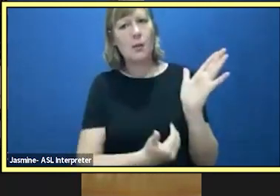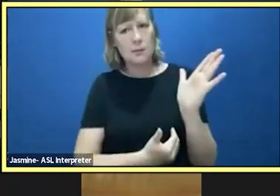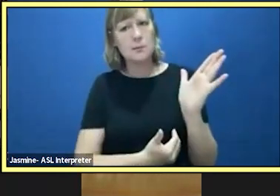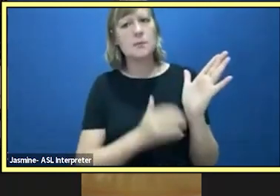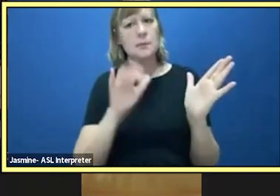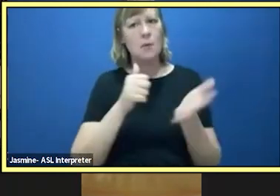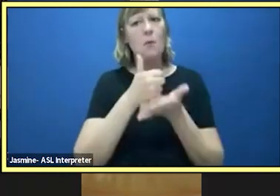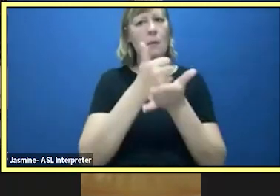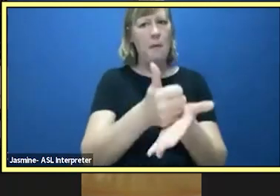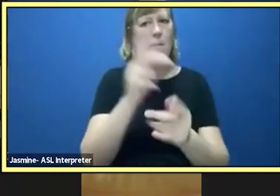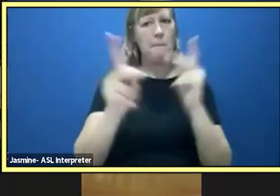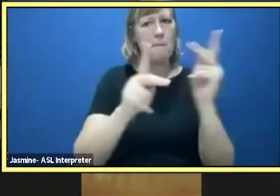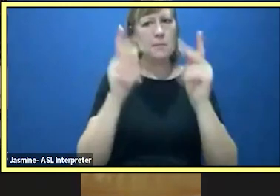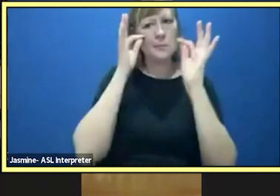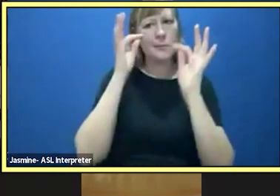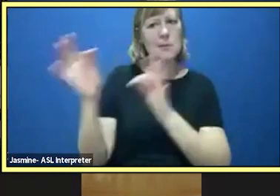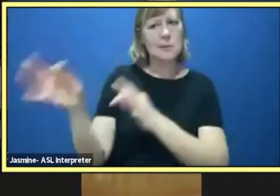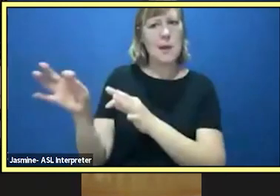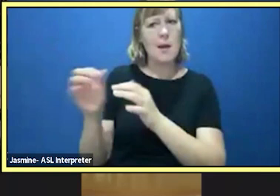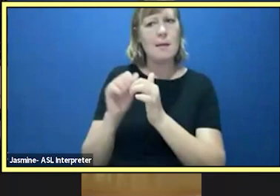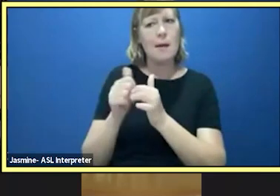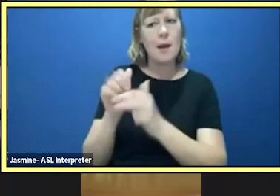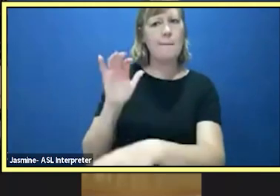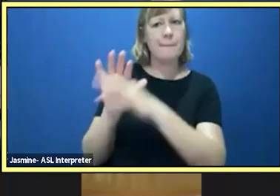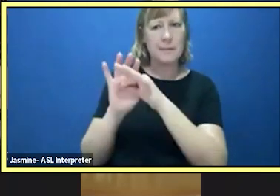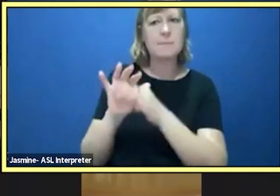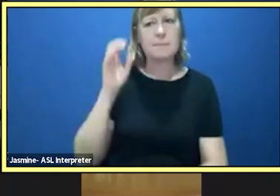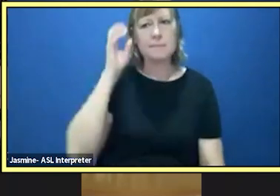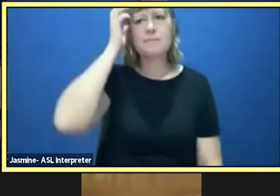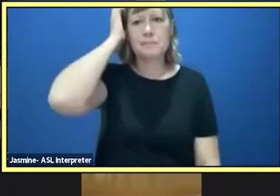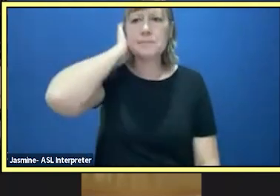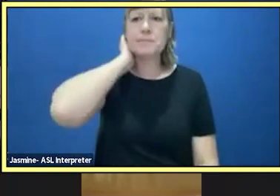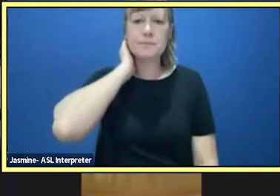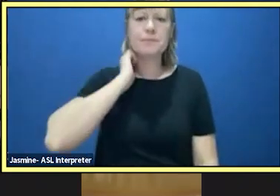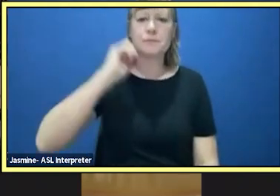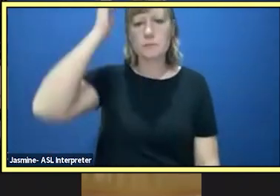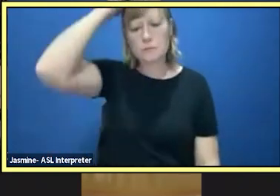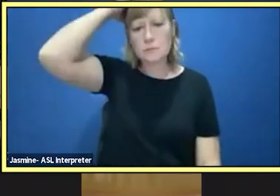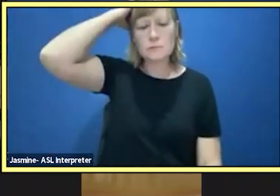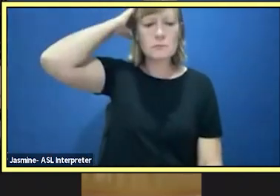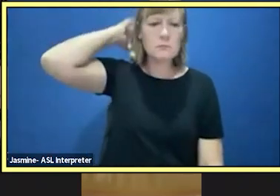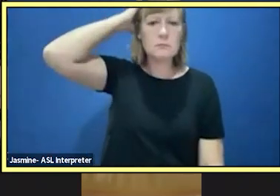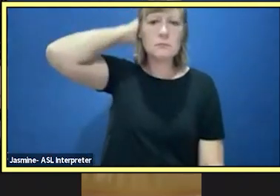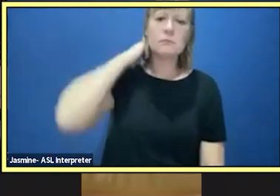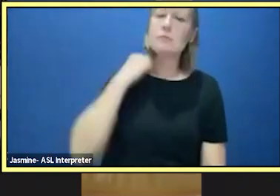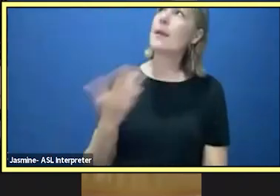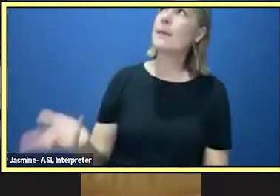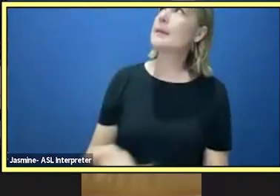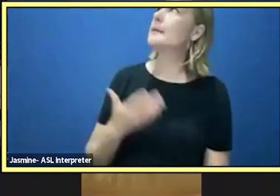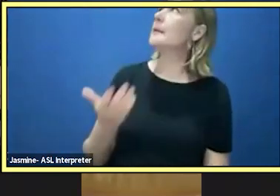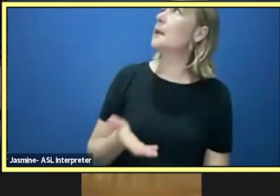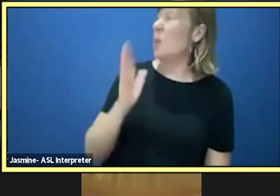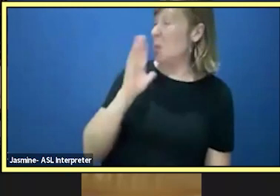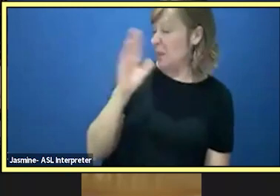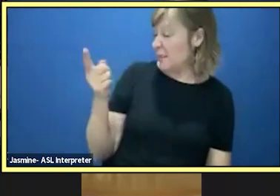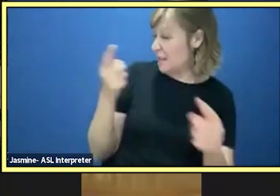their case management from. Yeah. And Brenda, would it be like, I don't know, a conflict, I guess, if you will, for me to say